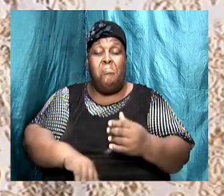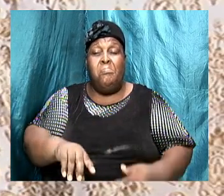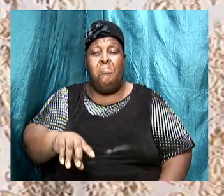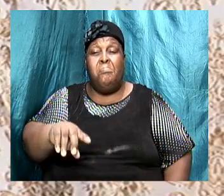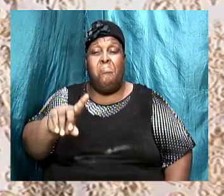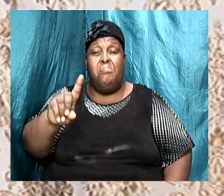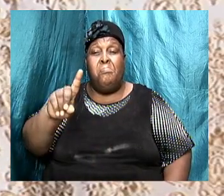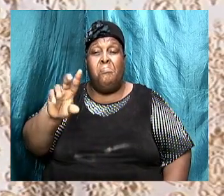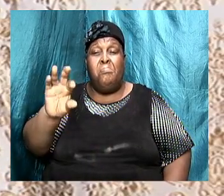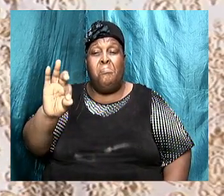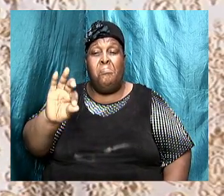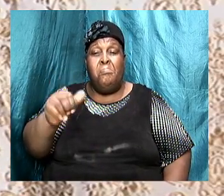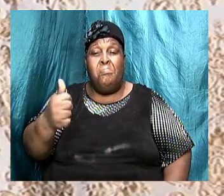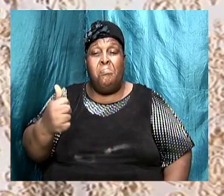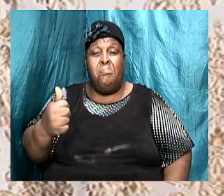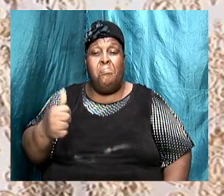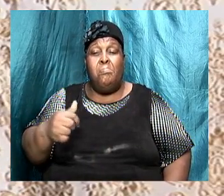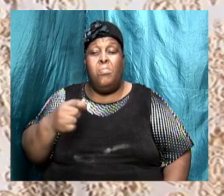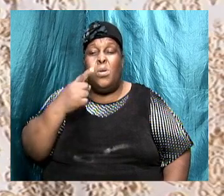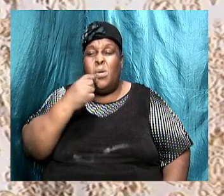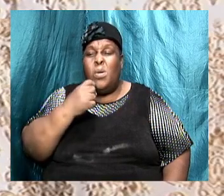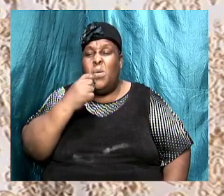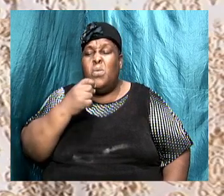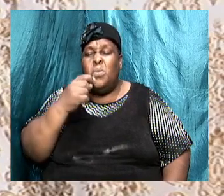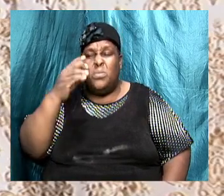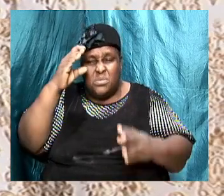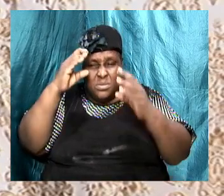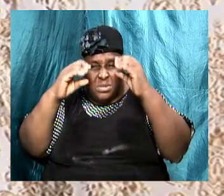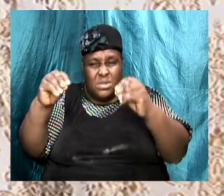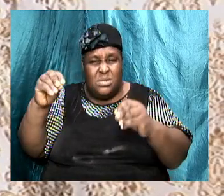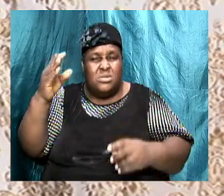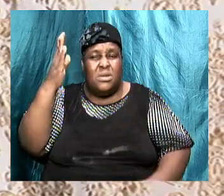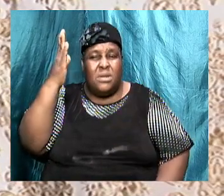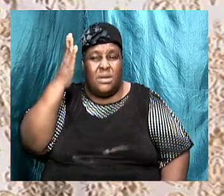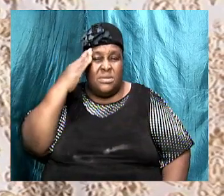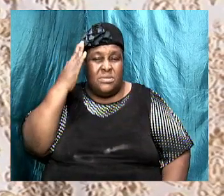who shall he teach knowledge?